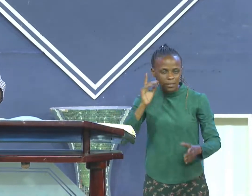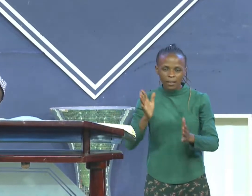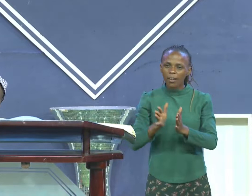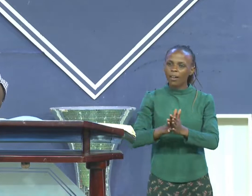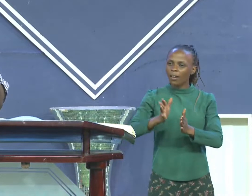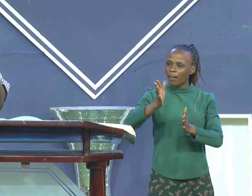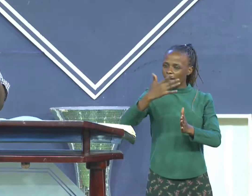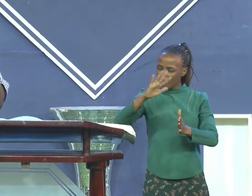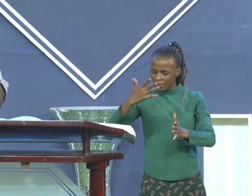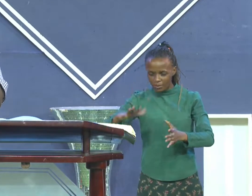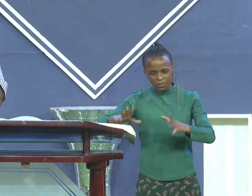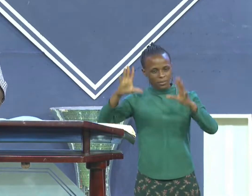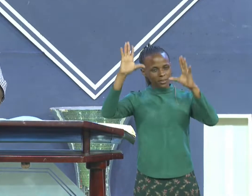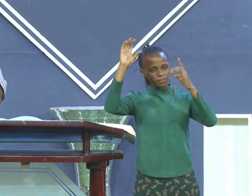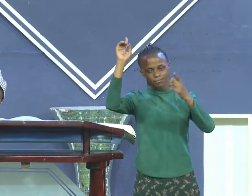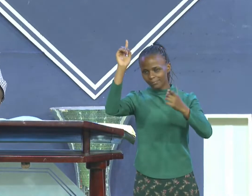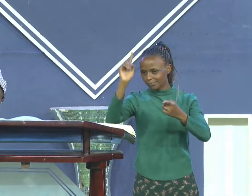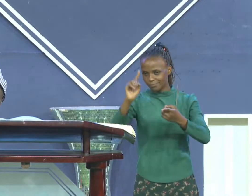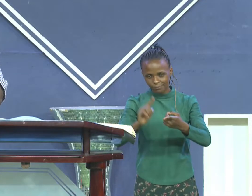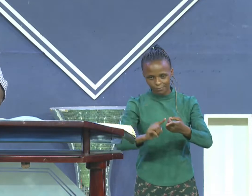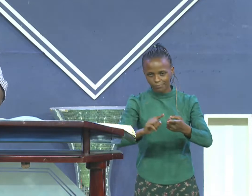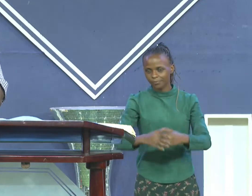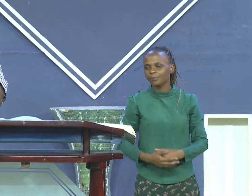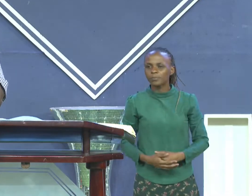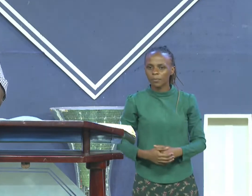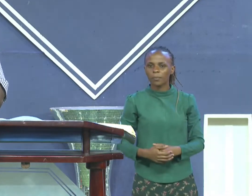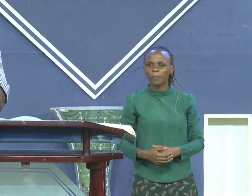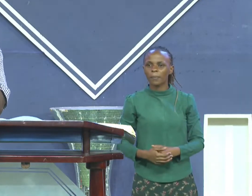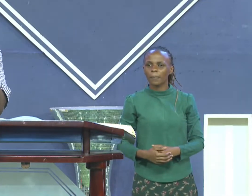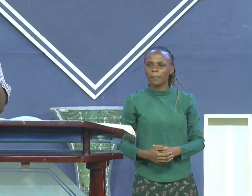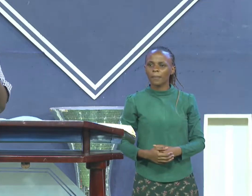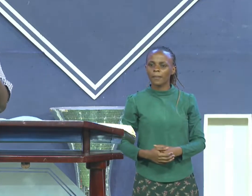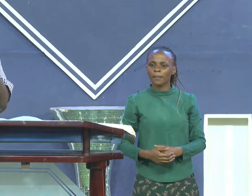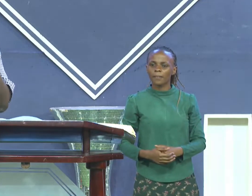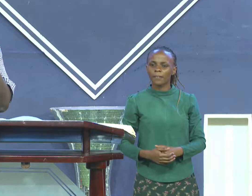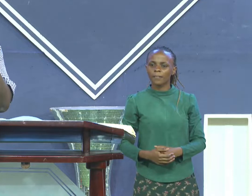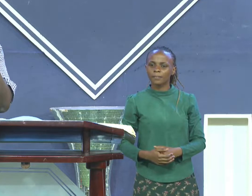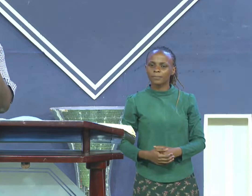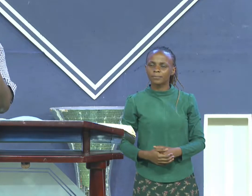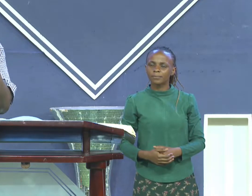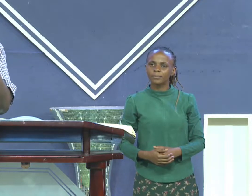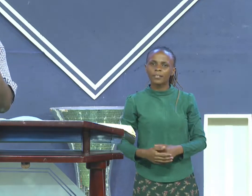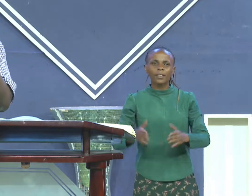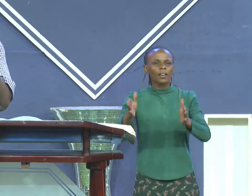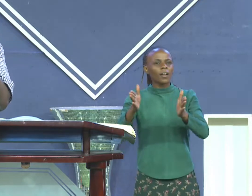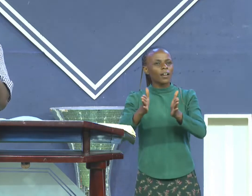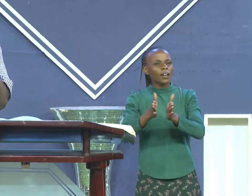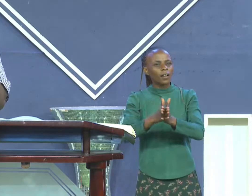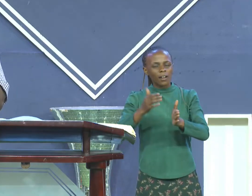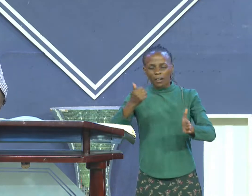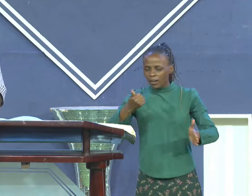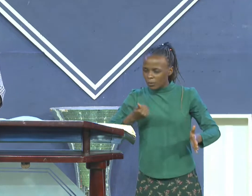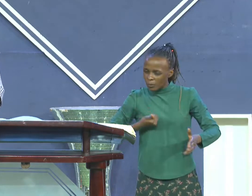water was done. And actually this lady was very much